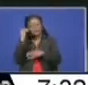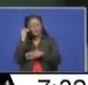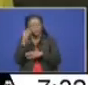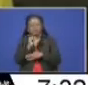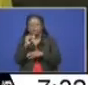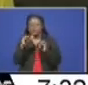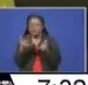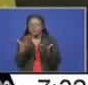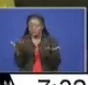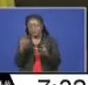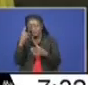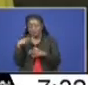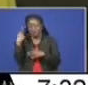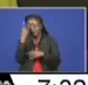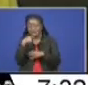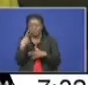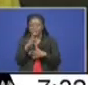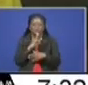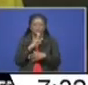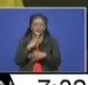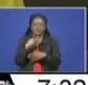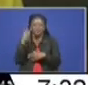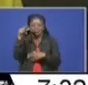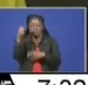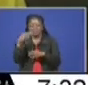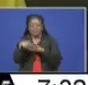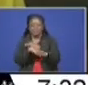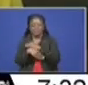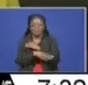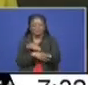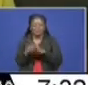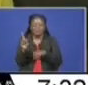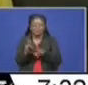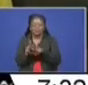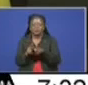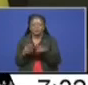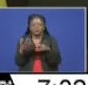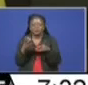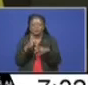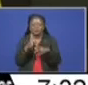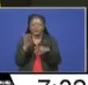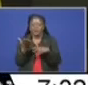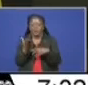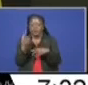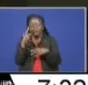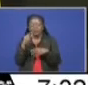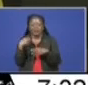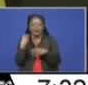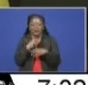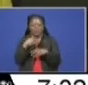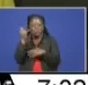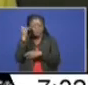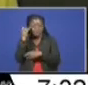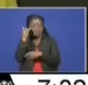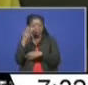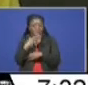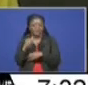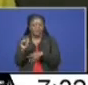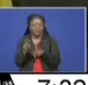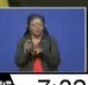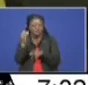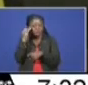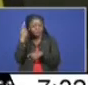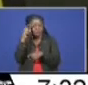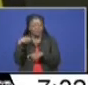for our pretty waters and our sunny beaches. We could also be here for our knowledge, and we are also known for